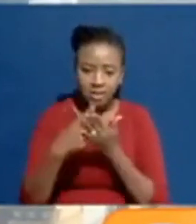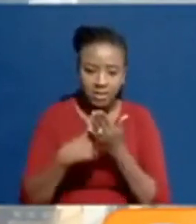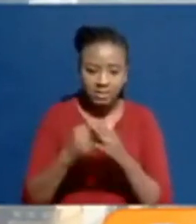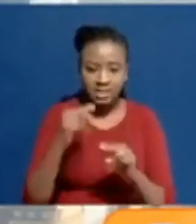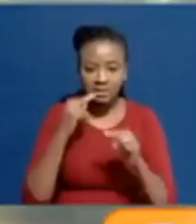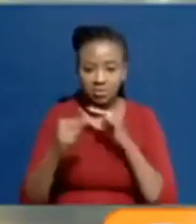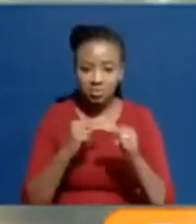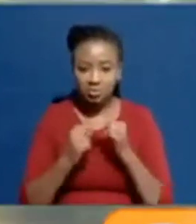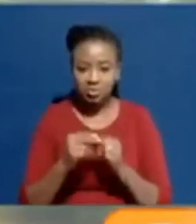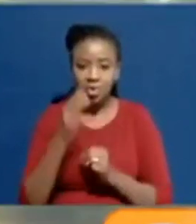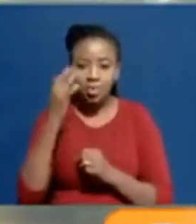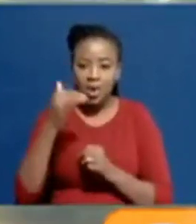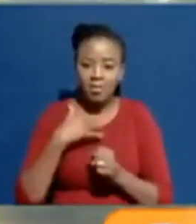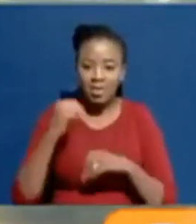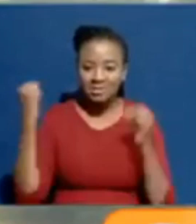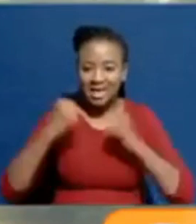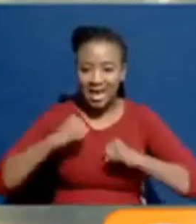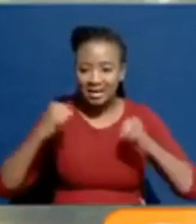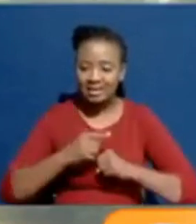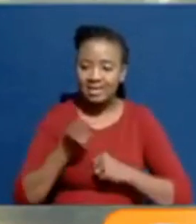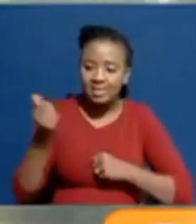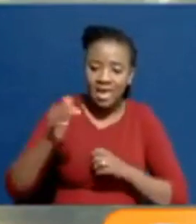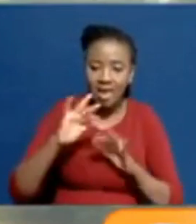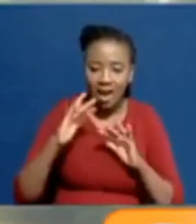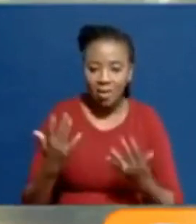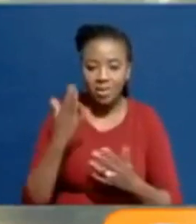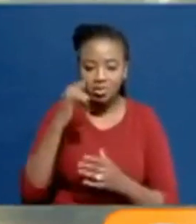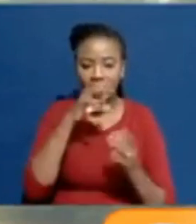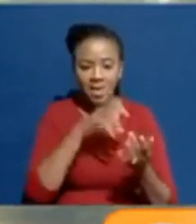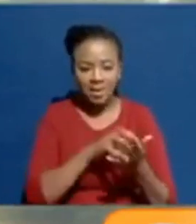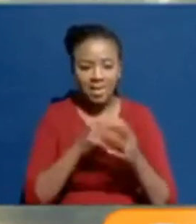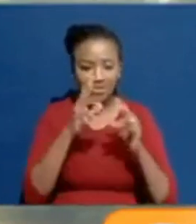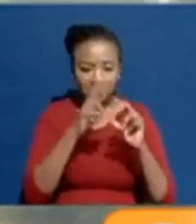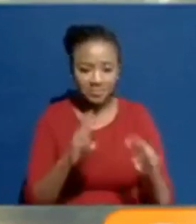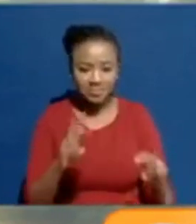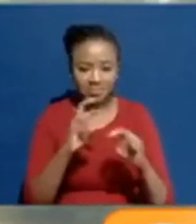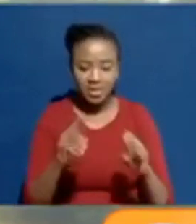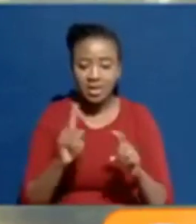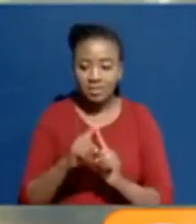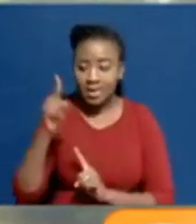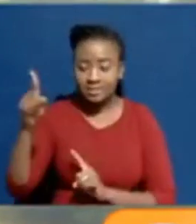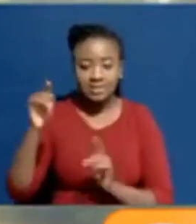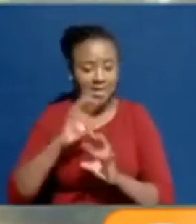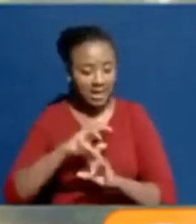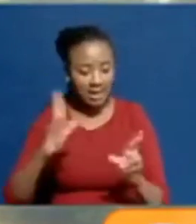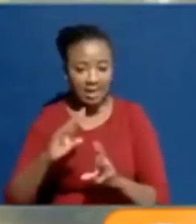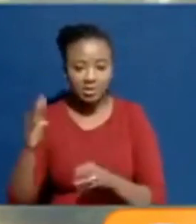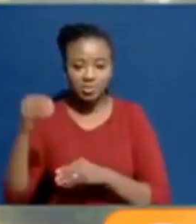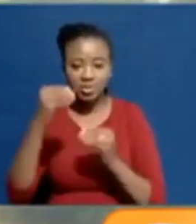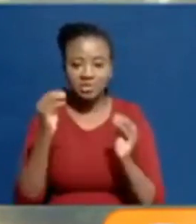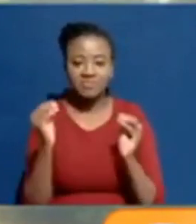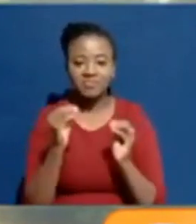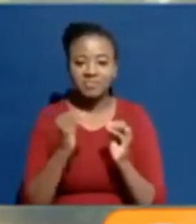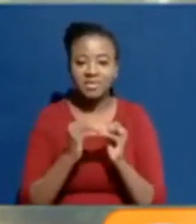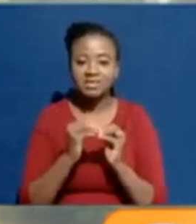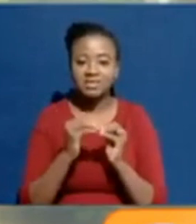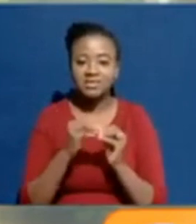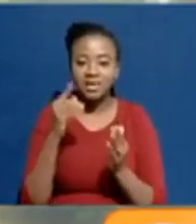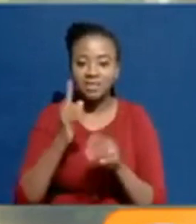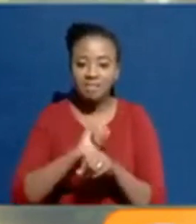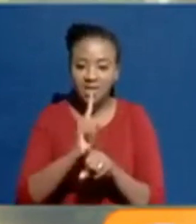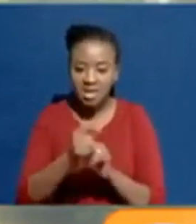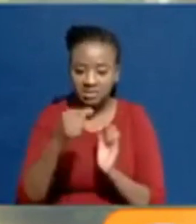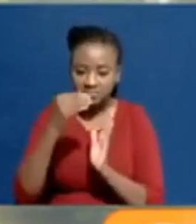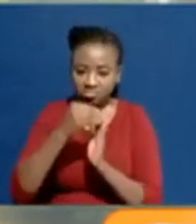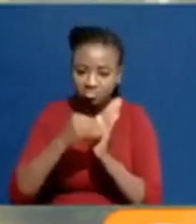on the criminal investigation that was underway. The petitioner is willing to provide phone records on this meeting. The petitioner